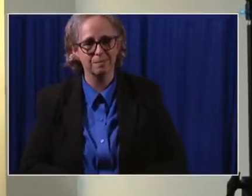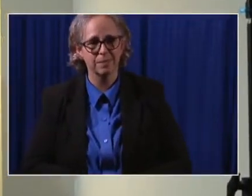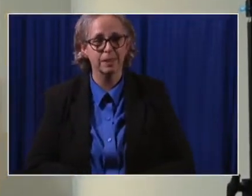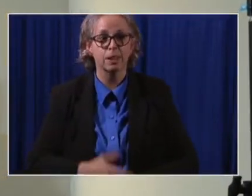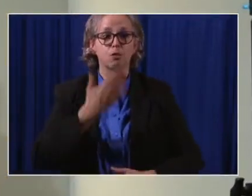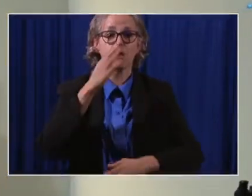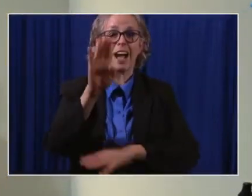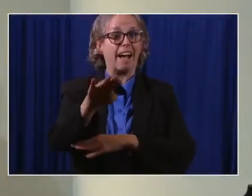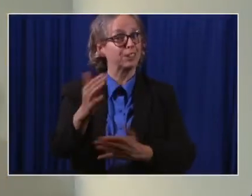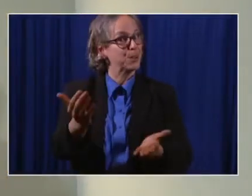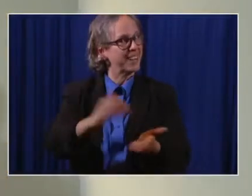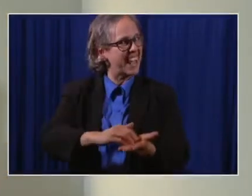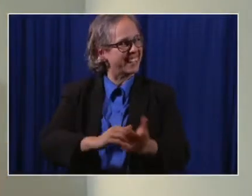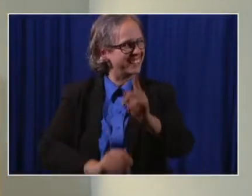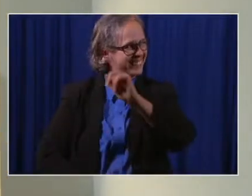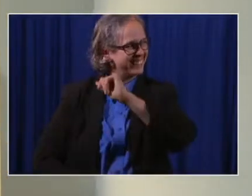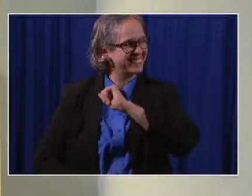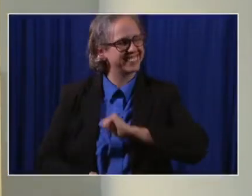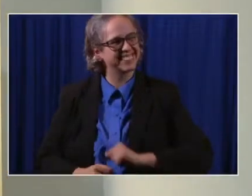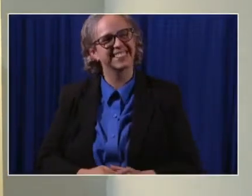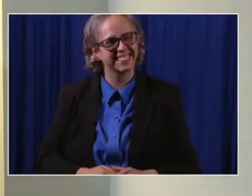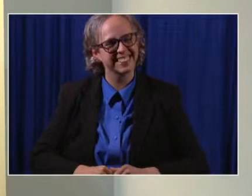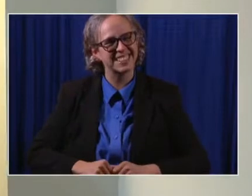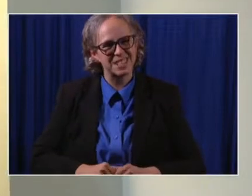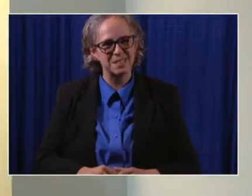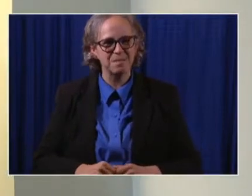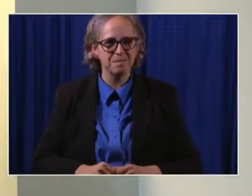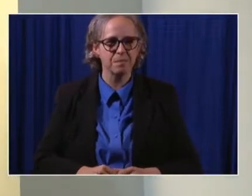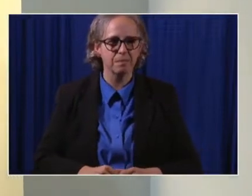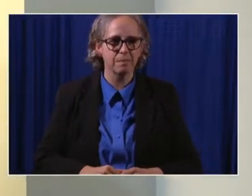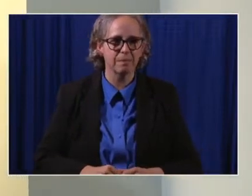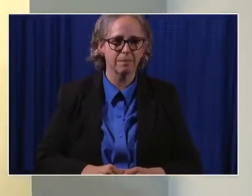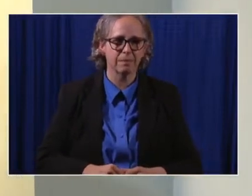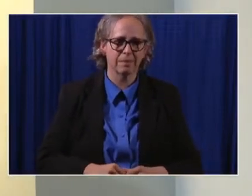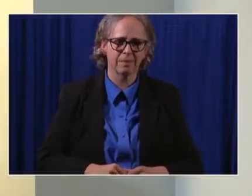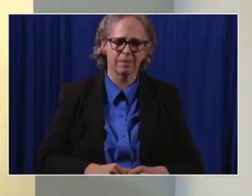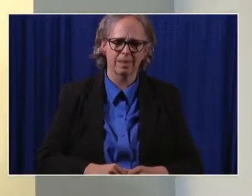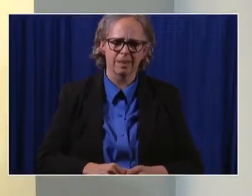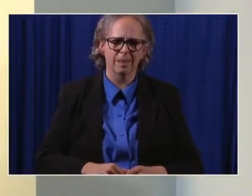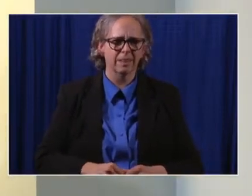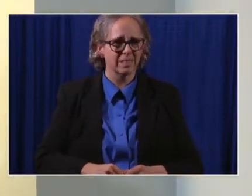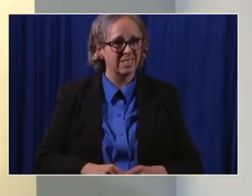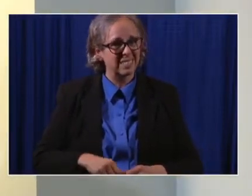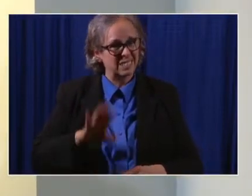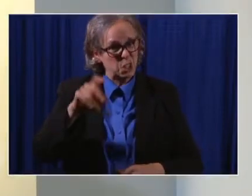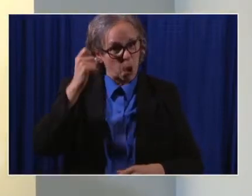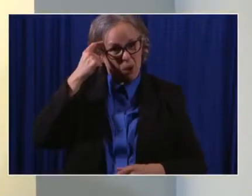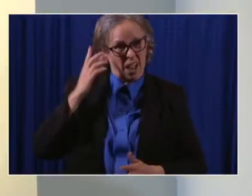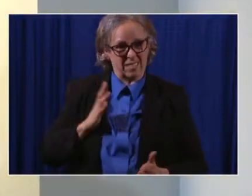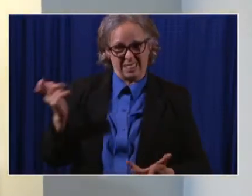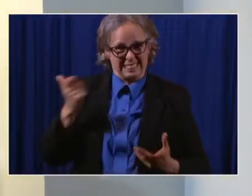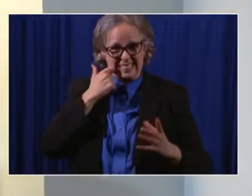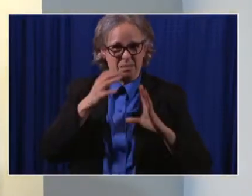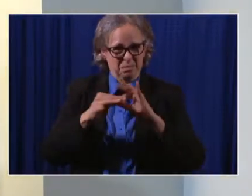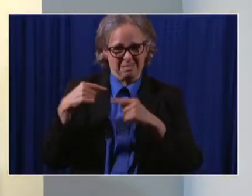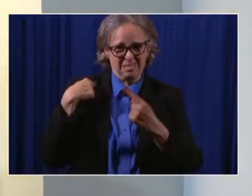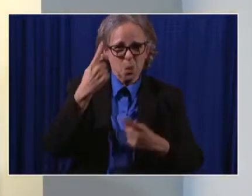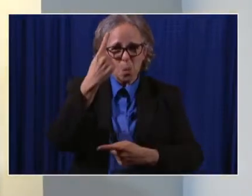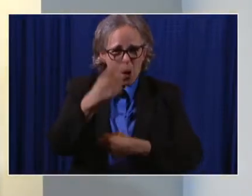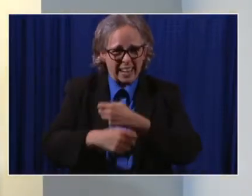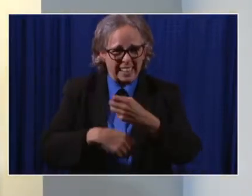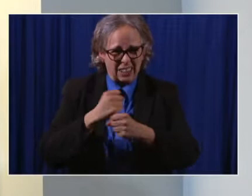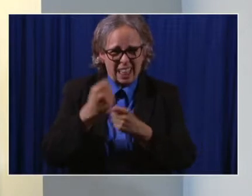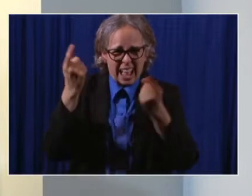again. As the governor mentioned earlier, it's been a year since the tragic Oregon district shooting in Dayton.